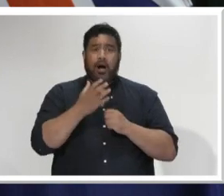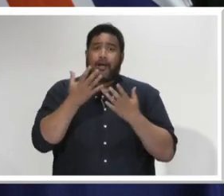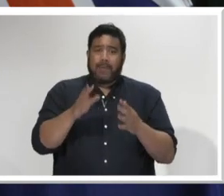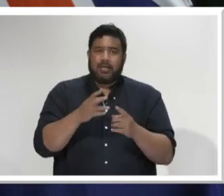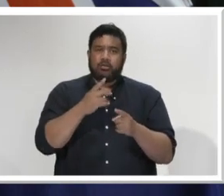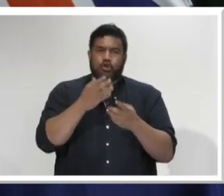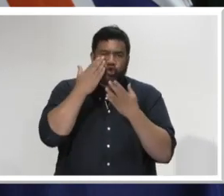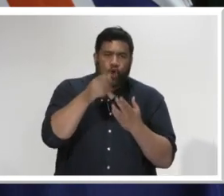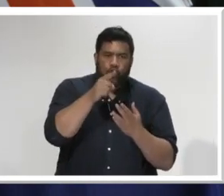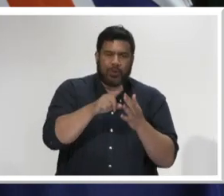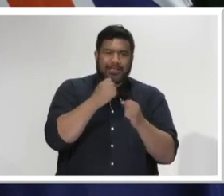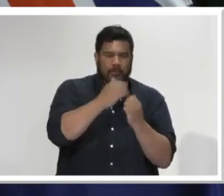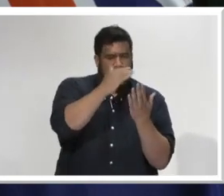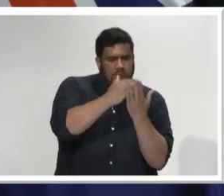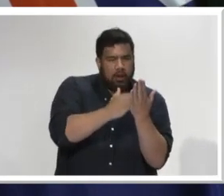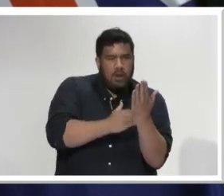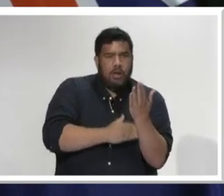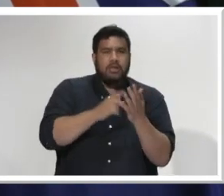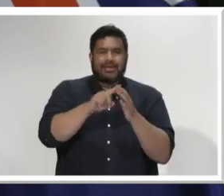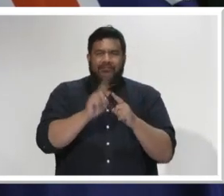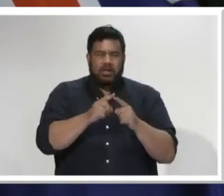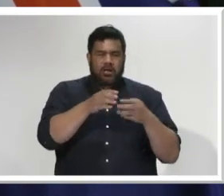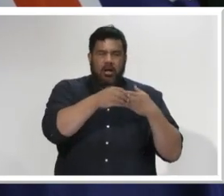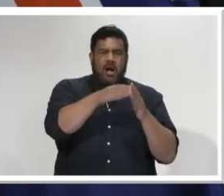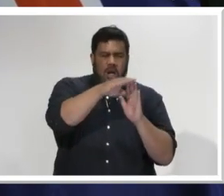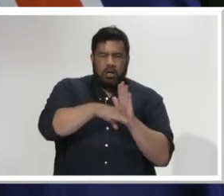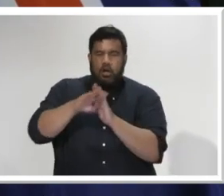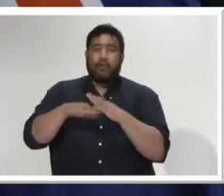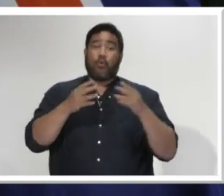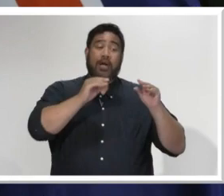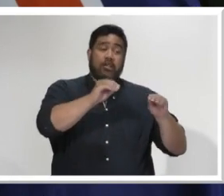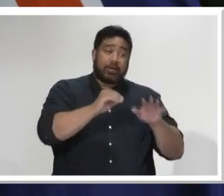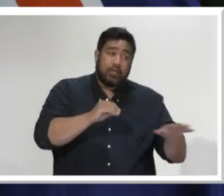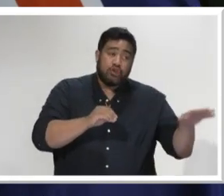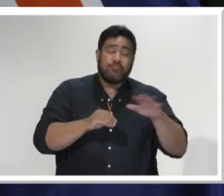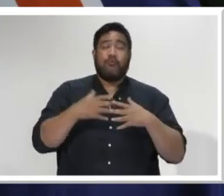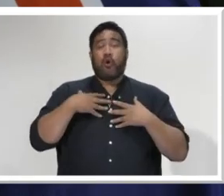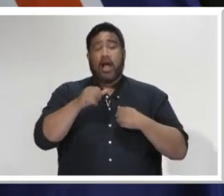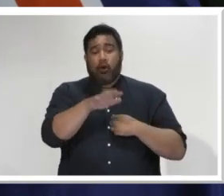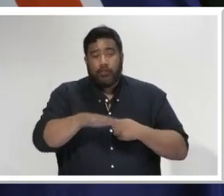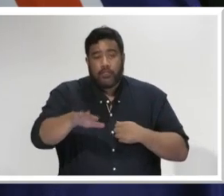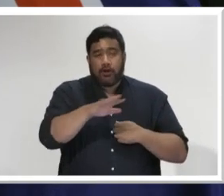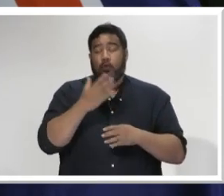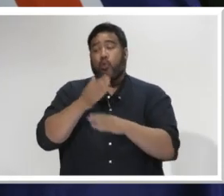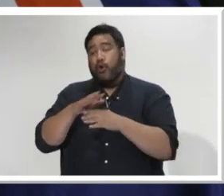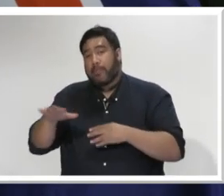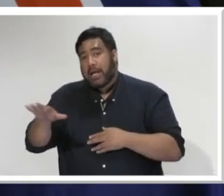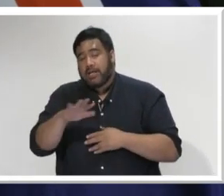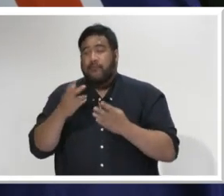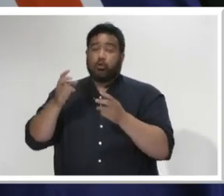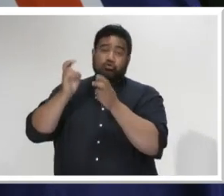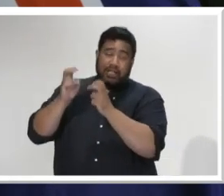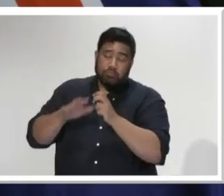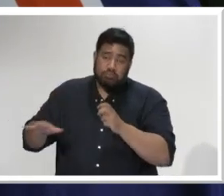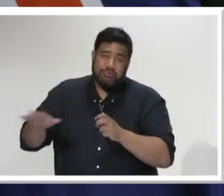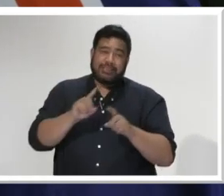you is different guidelines on transport, on education, on health, and on workplaces. What I would also add is that